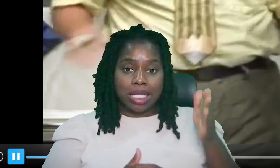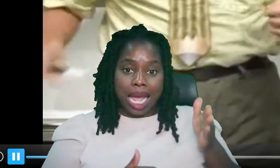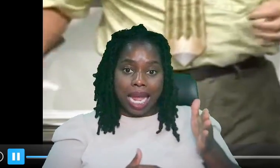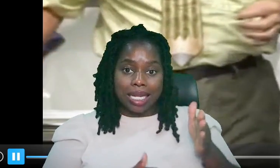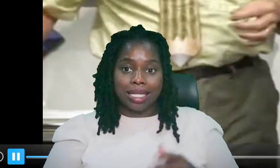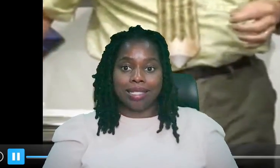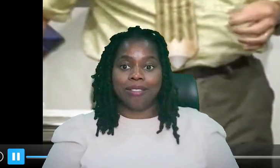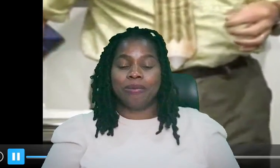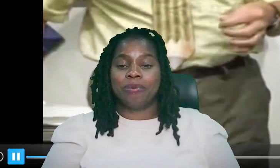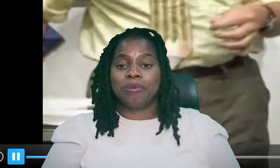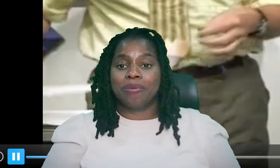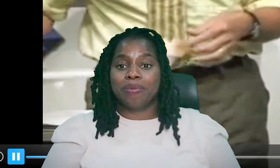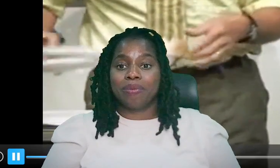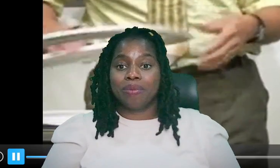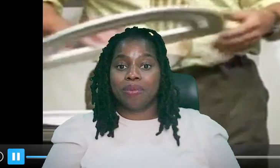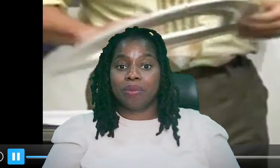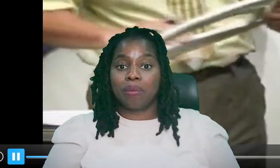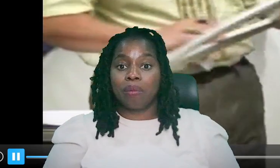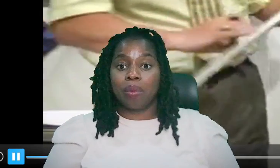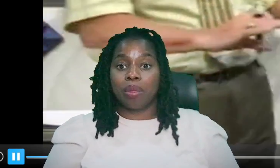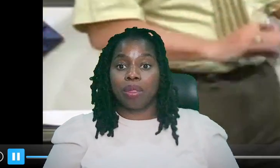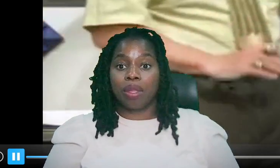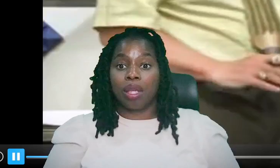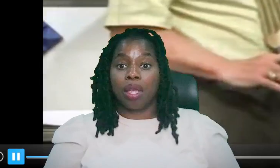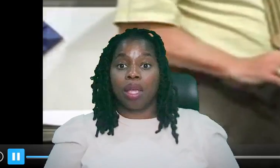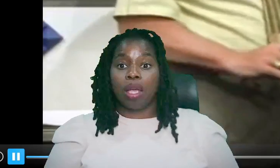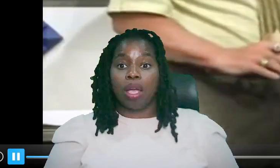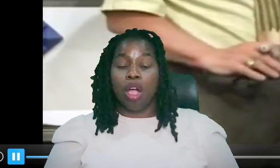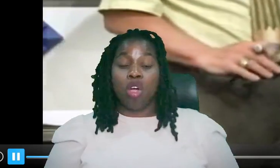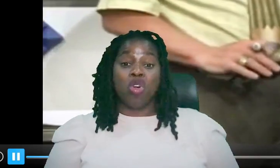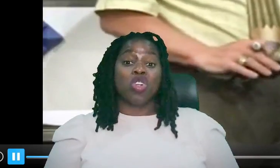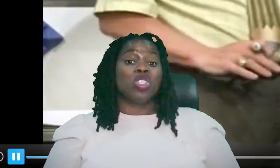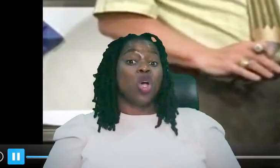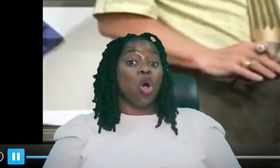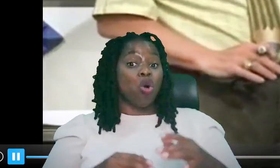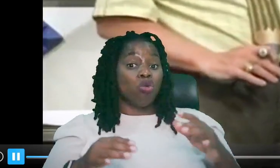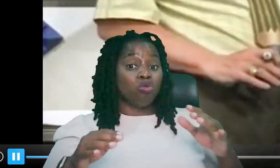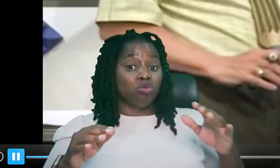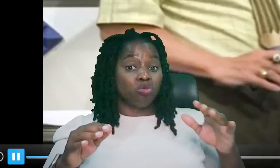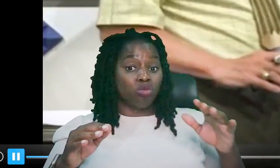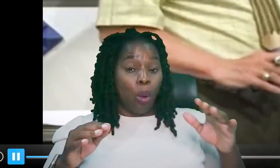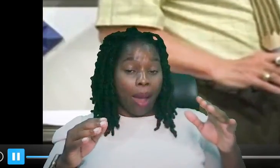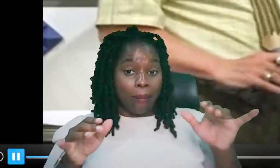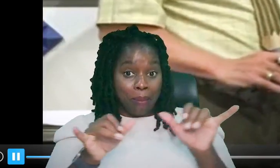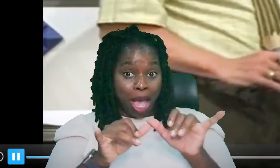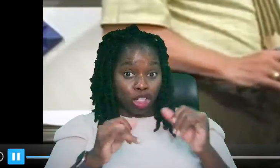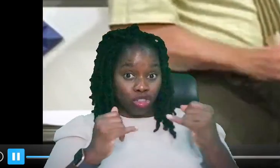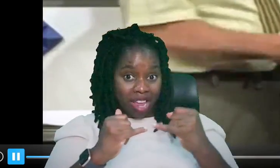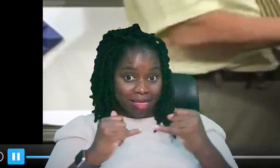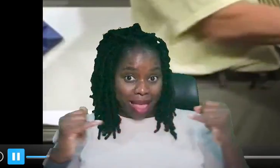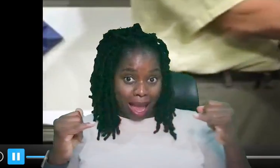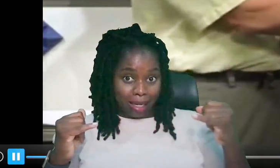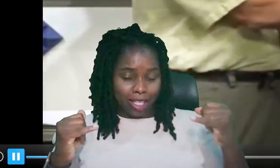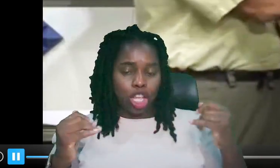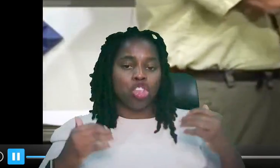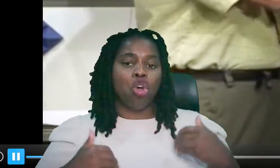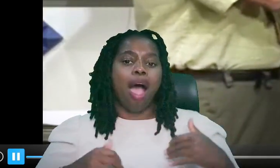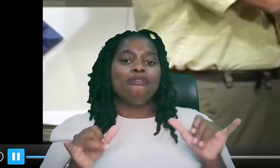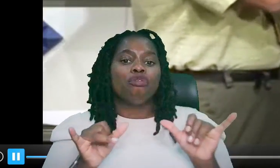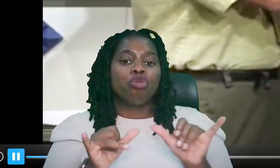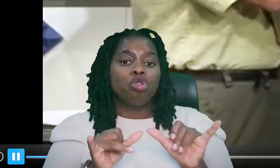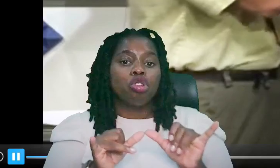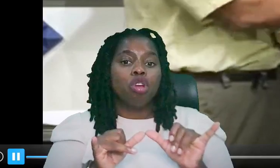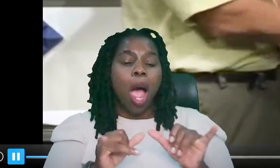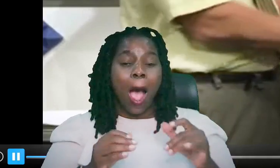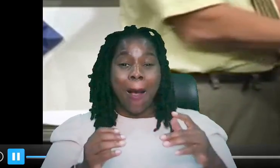line. But when you measure an angle, you measure it with a protractor. And a protractor